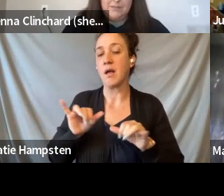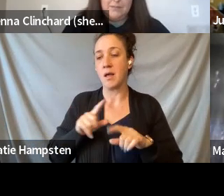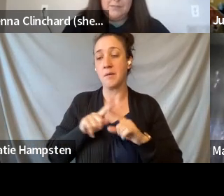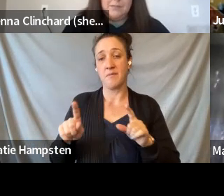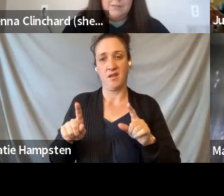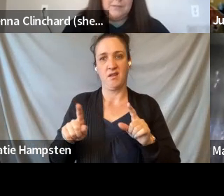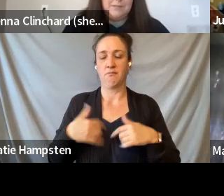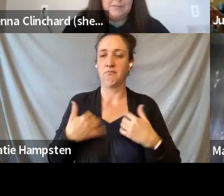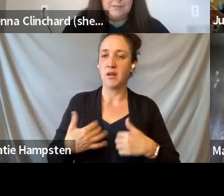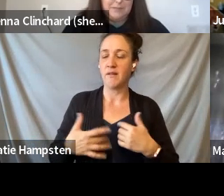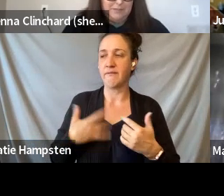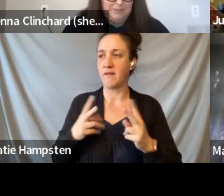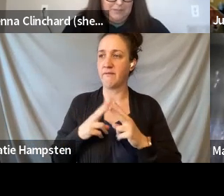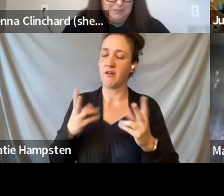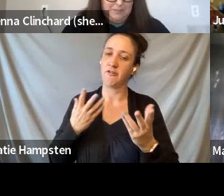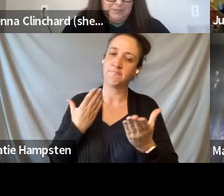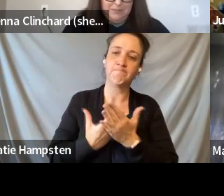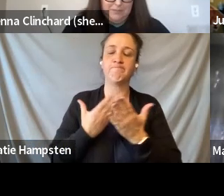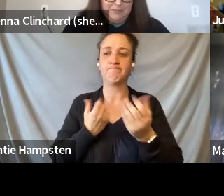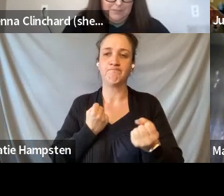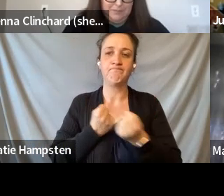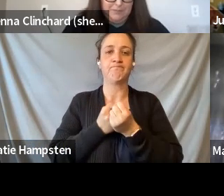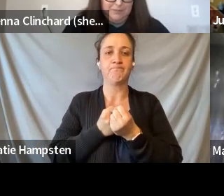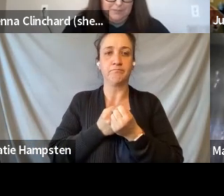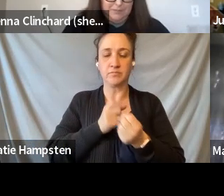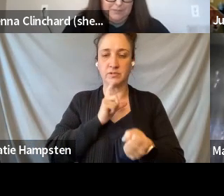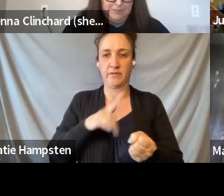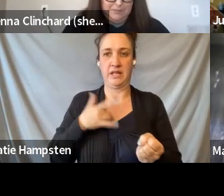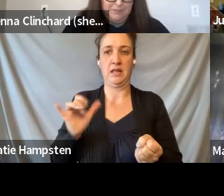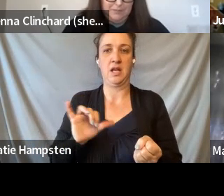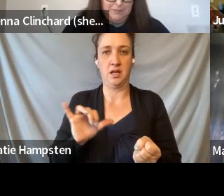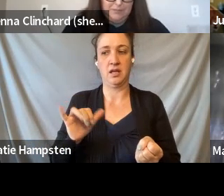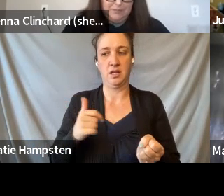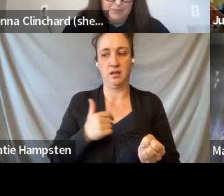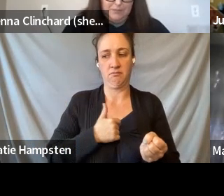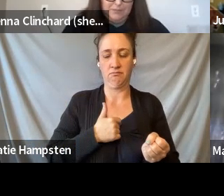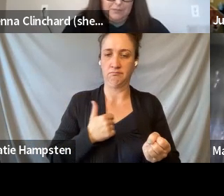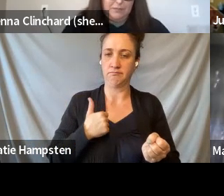really validating to feel like we had from these different